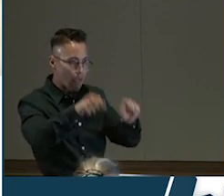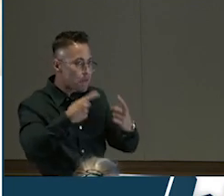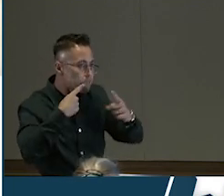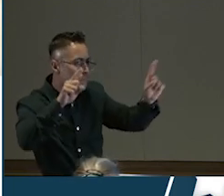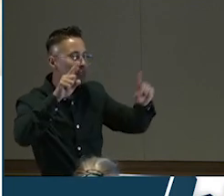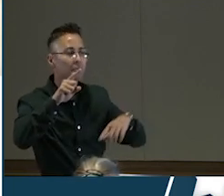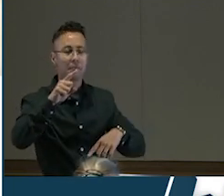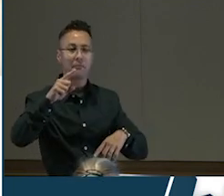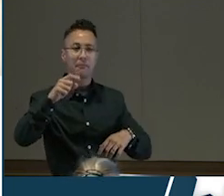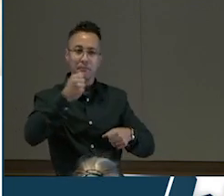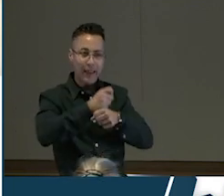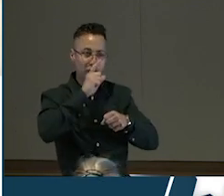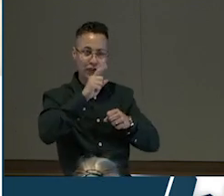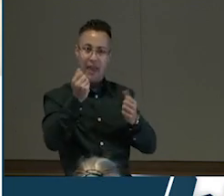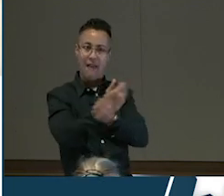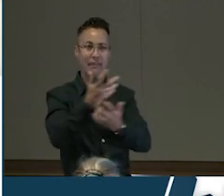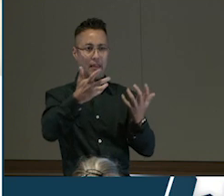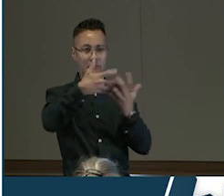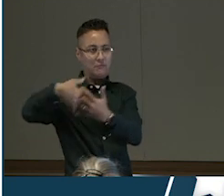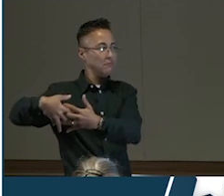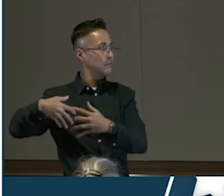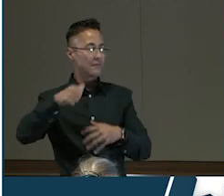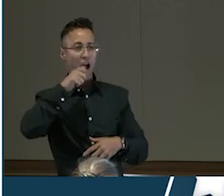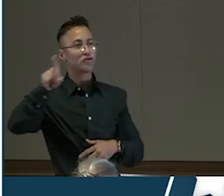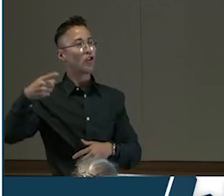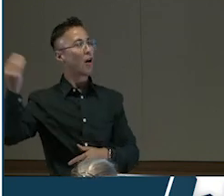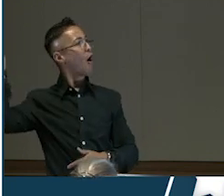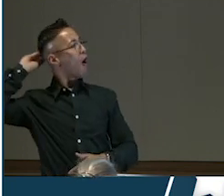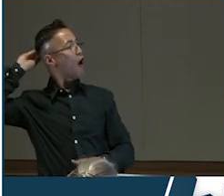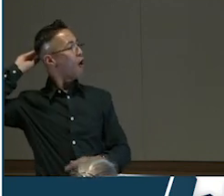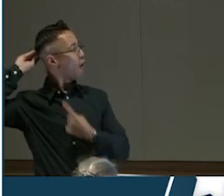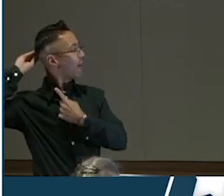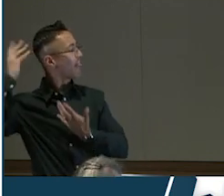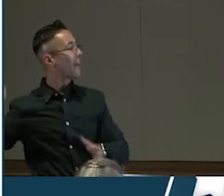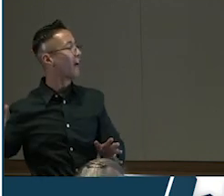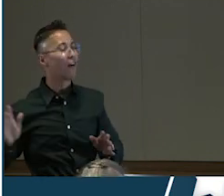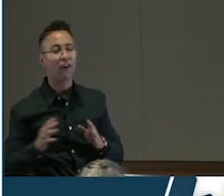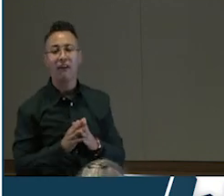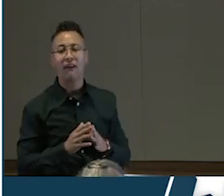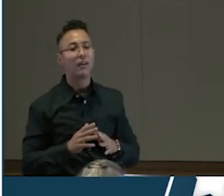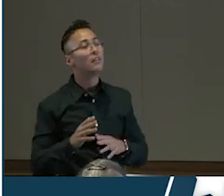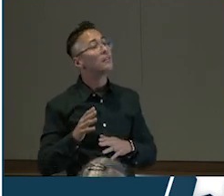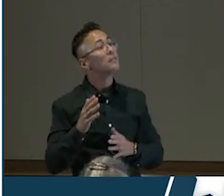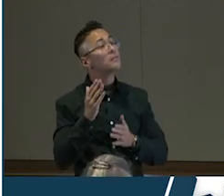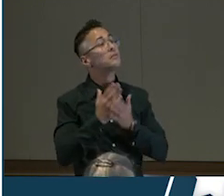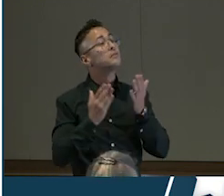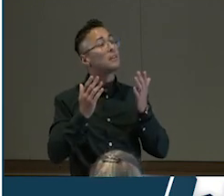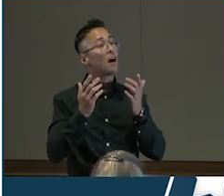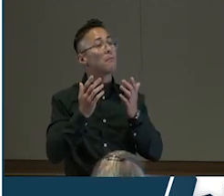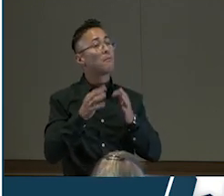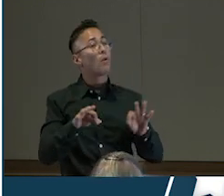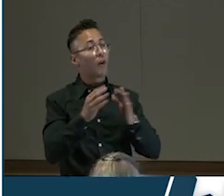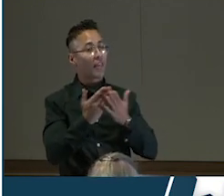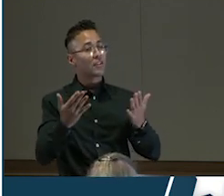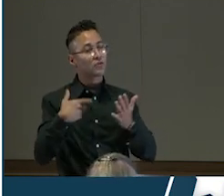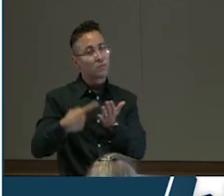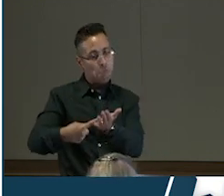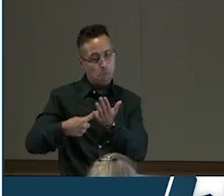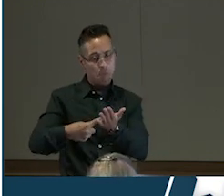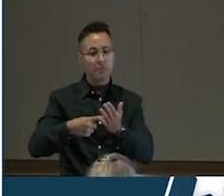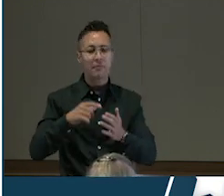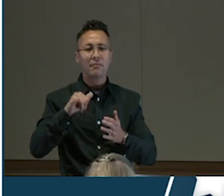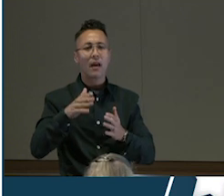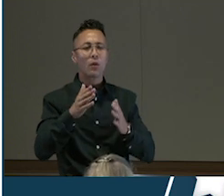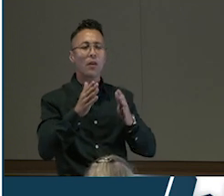still just a note in our head, right? So some big things we want to talk about with these trusts, though. And this is where the